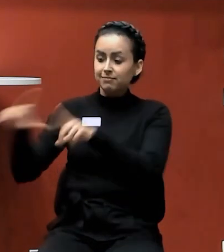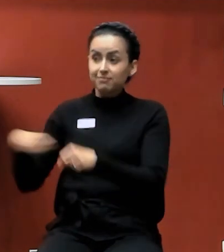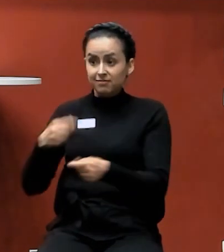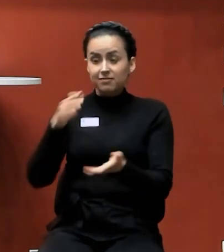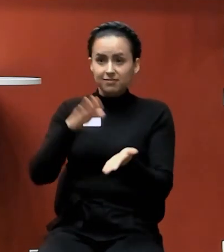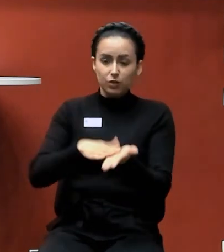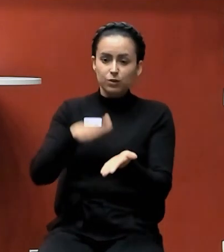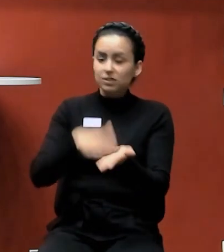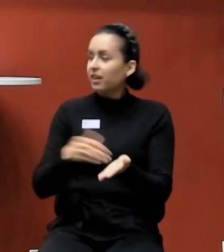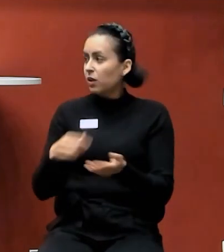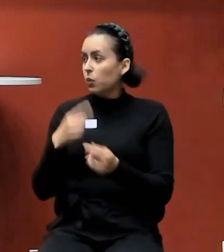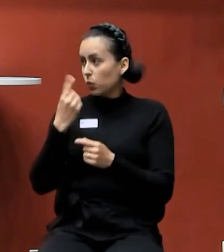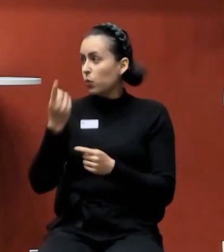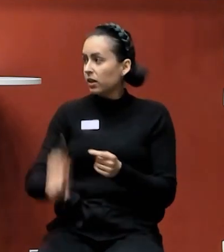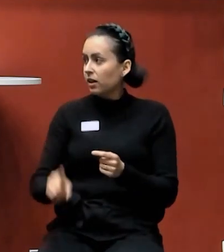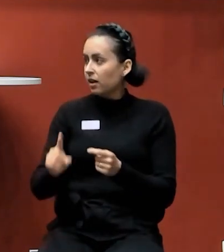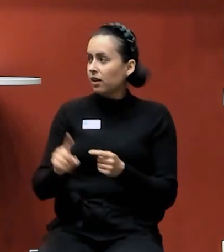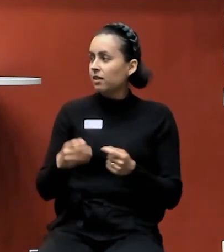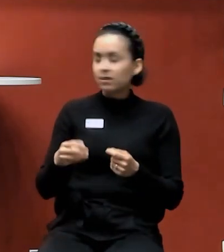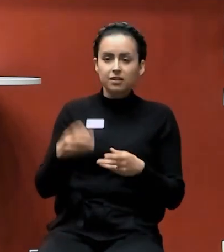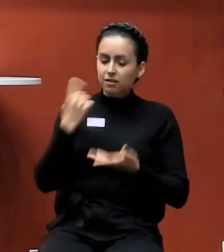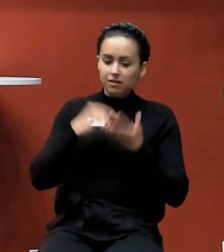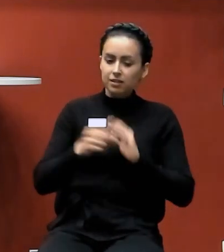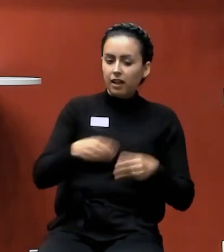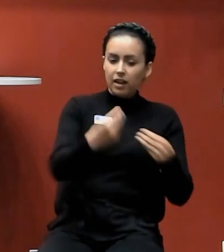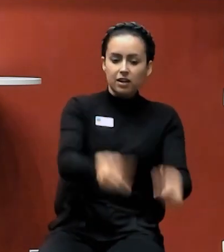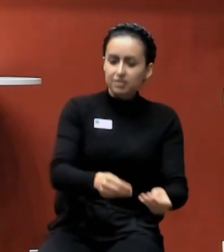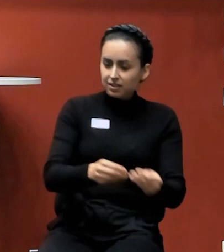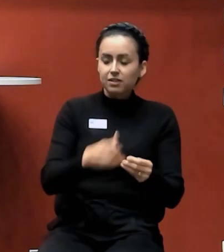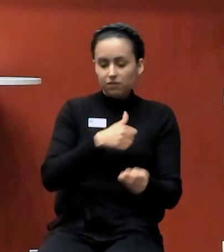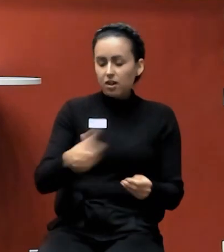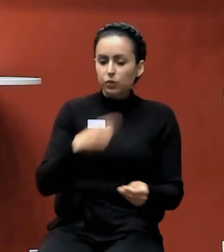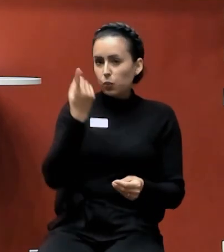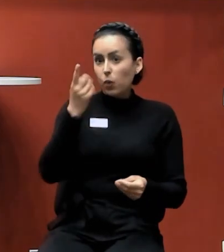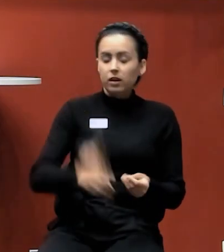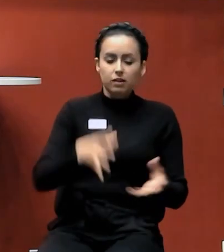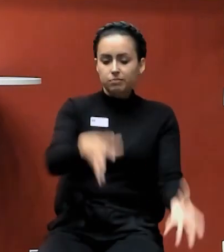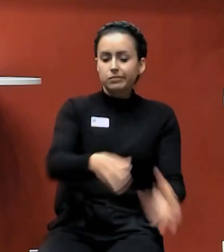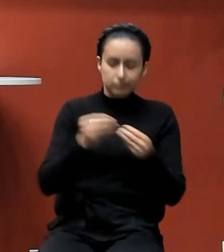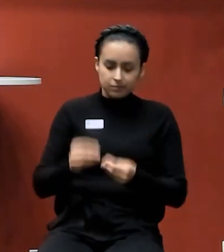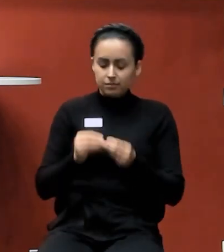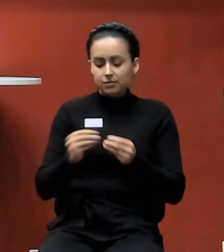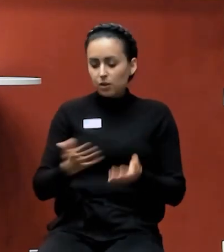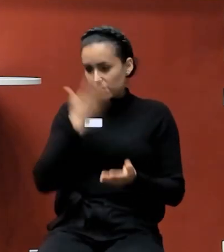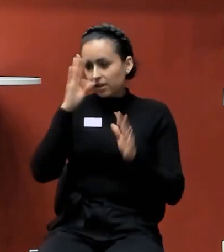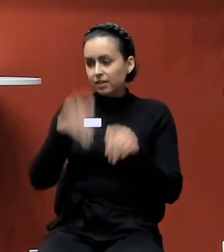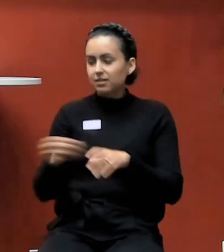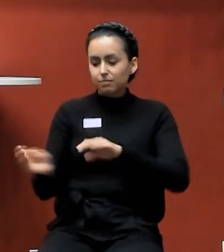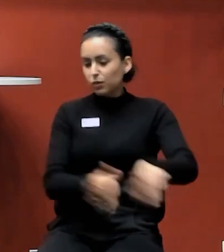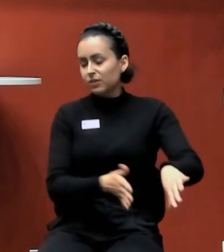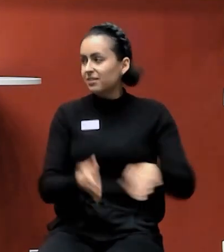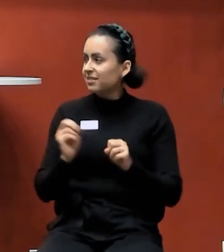You take care of it, and you know, you don't set it down and fiddle, or you just touch it once and finish with it. Okay.